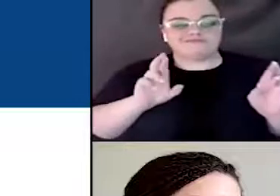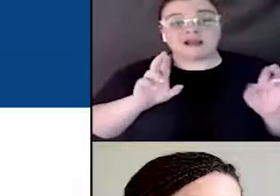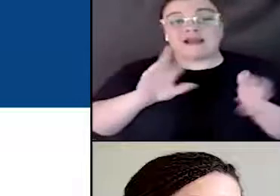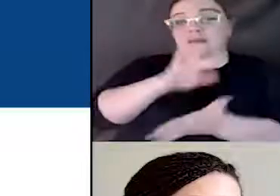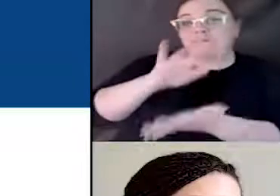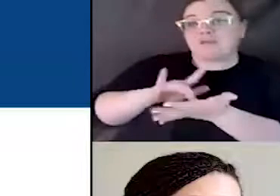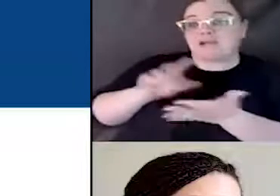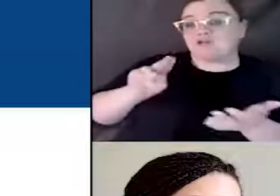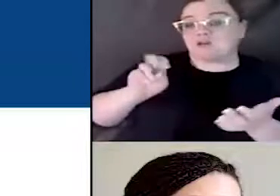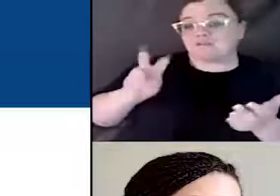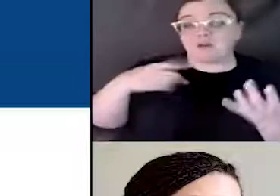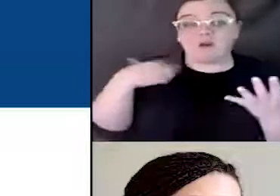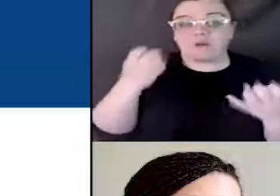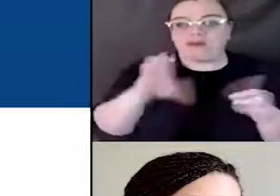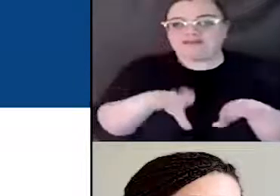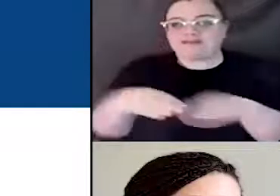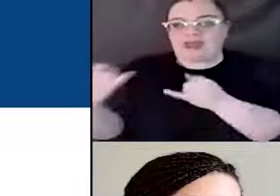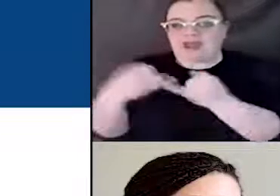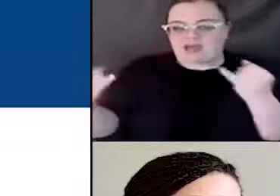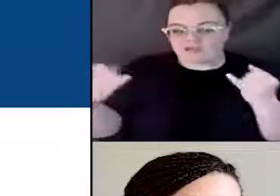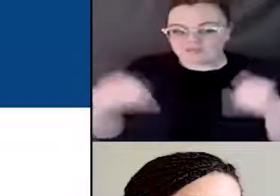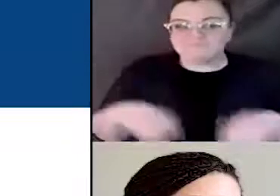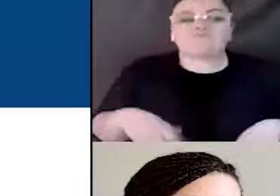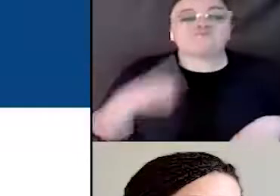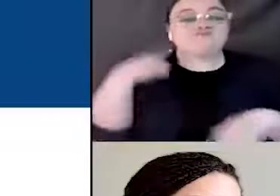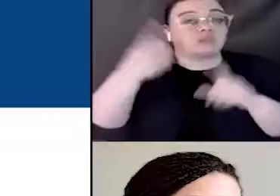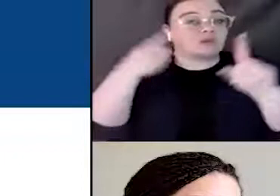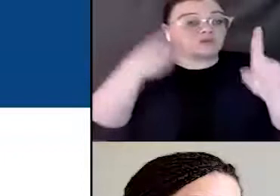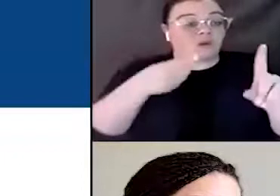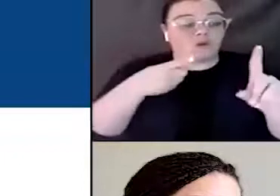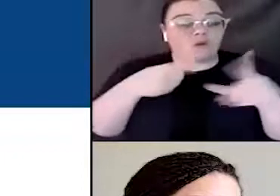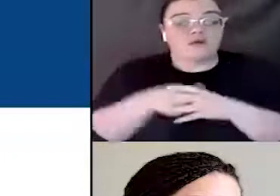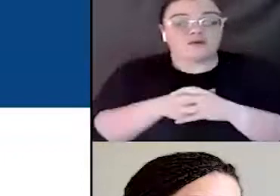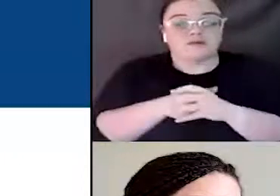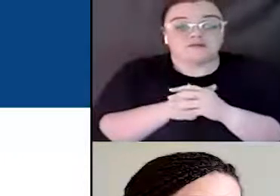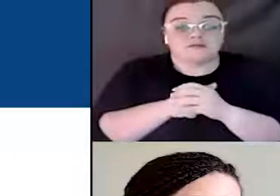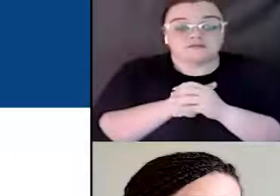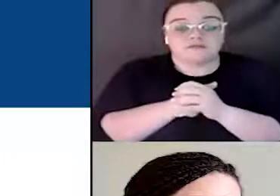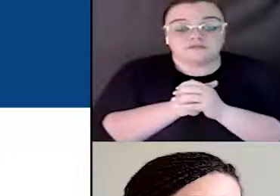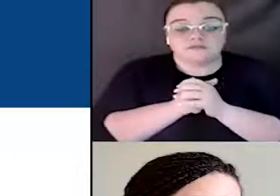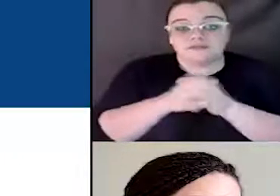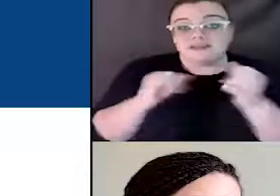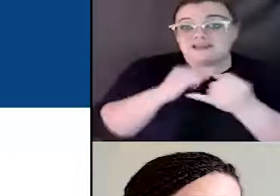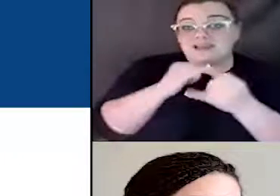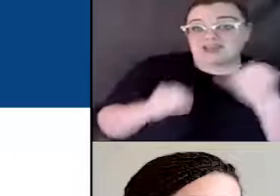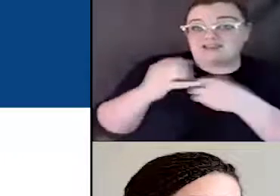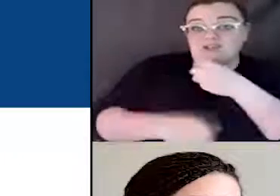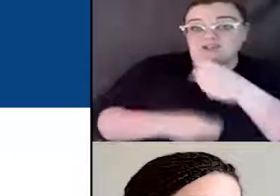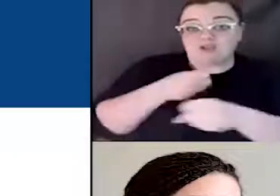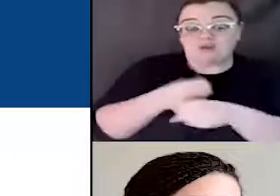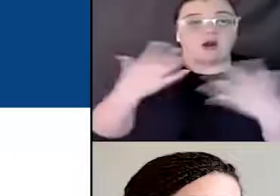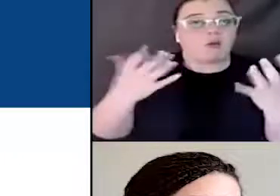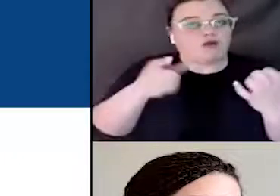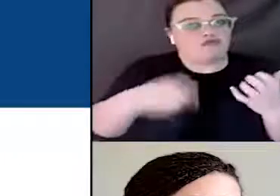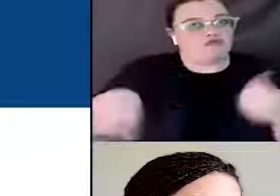rather application deadline. So our goal is by the end of the year that everybody has been notified